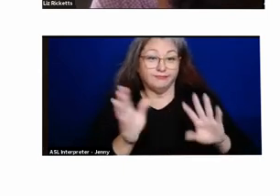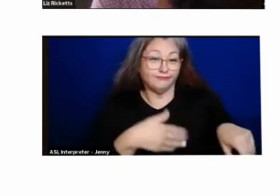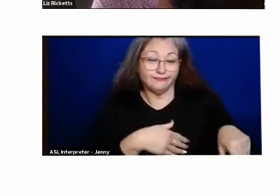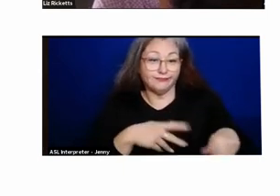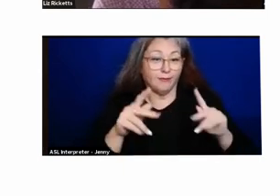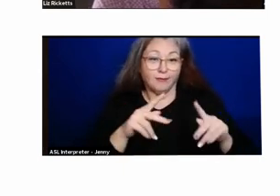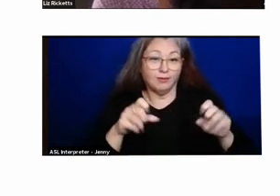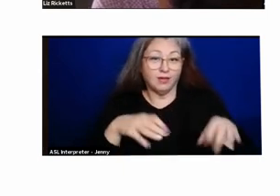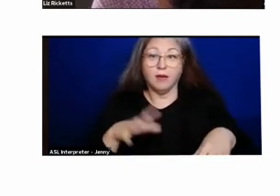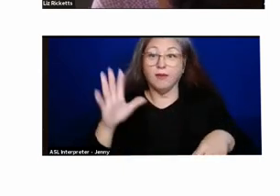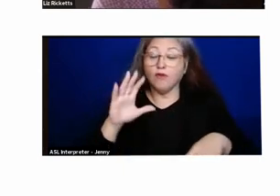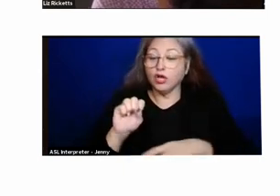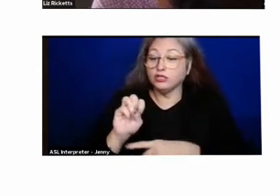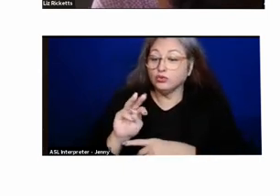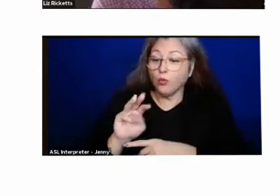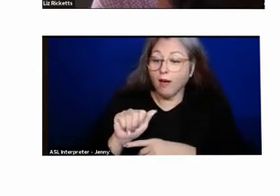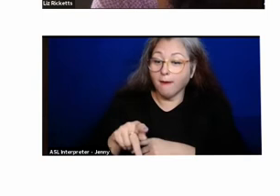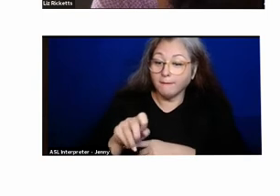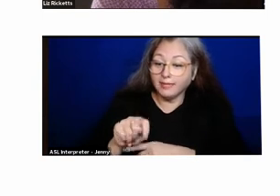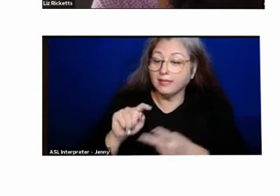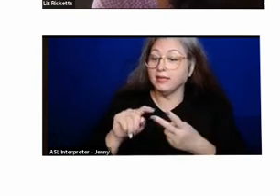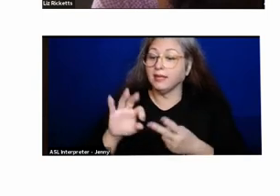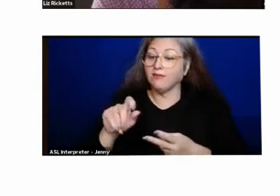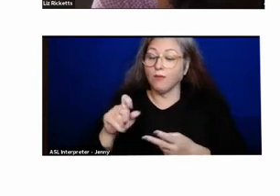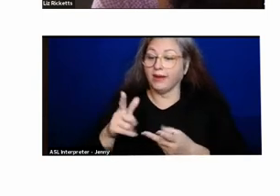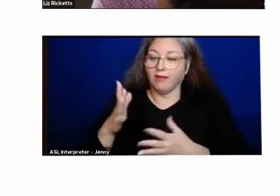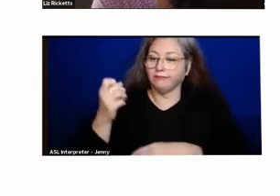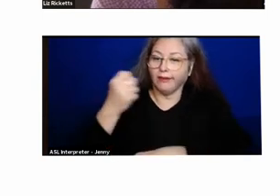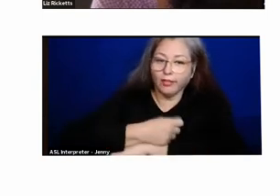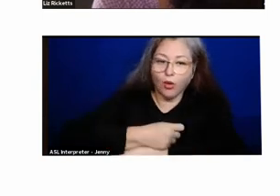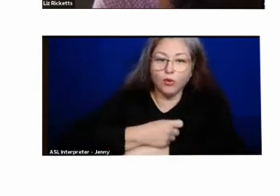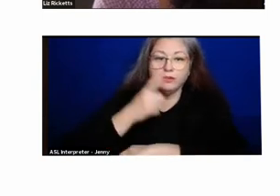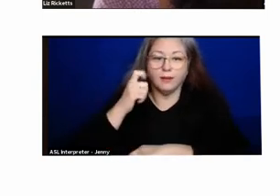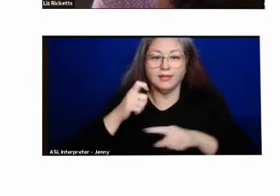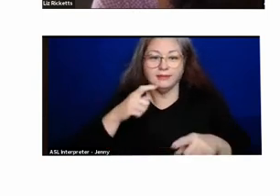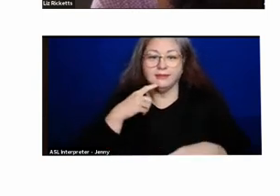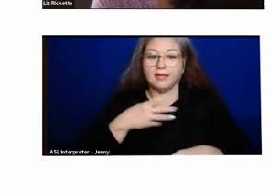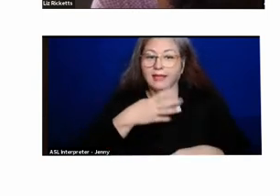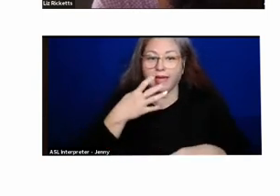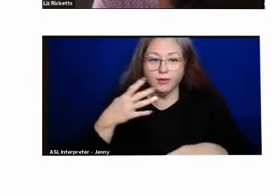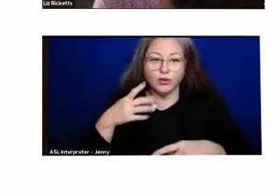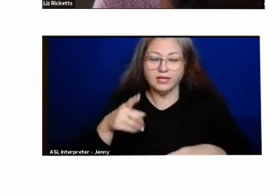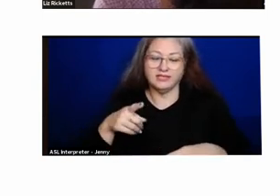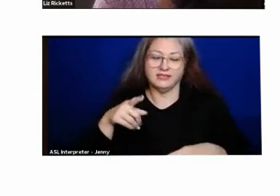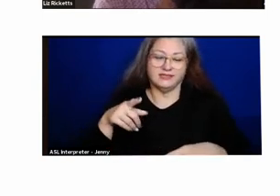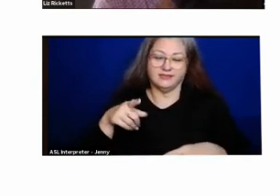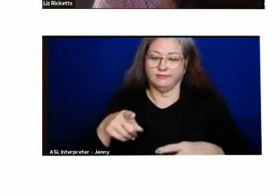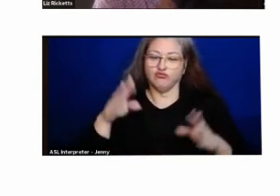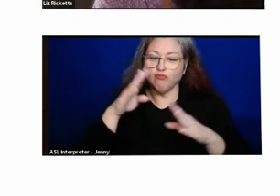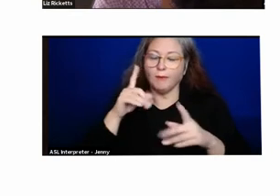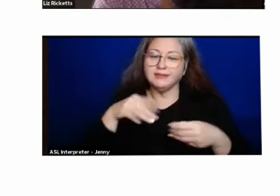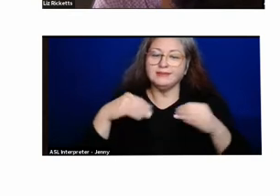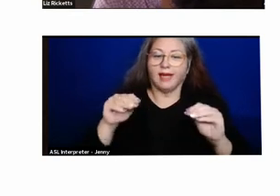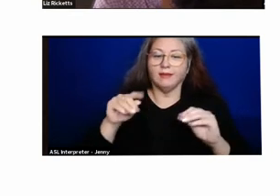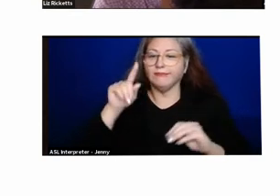The swap meets that many antique dealers source from were raided by immigration authorities and shut down for selling counterfeit goods. And